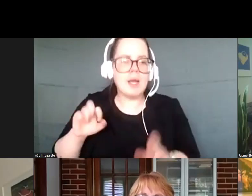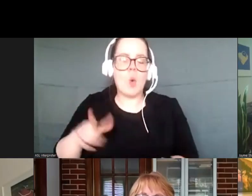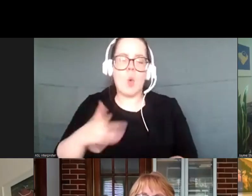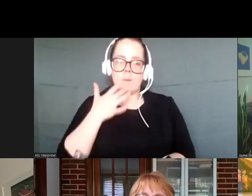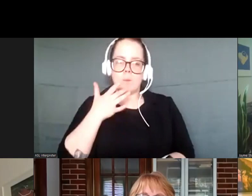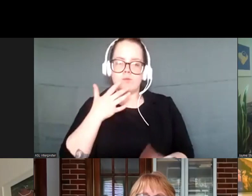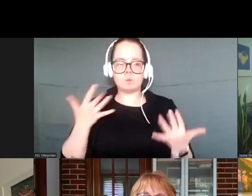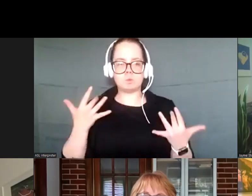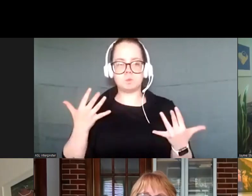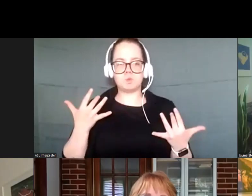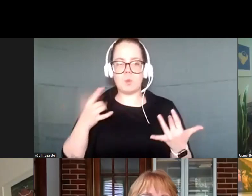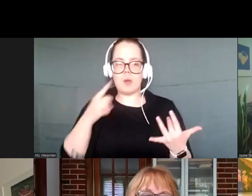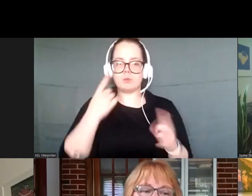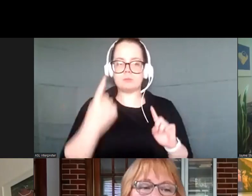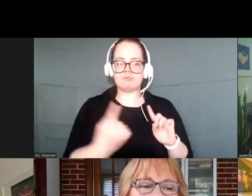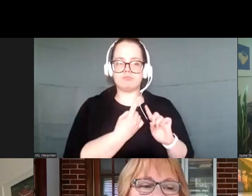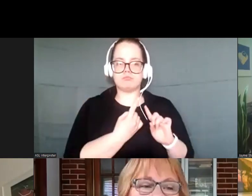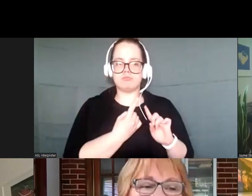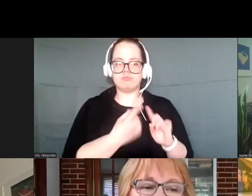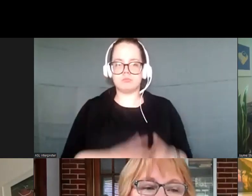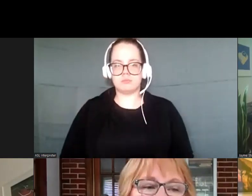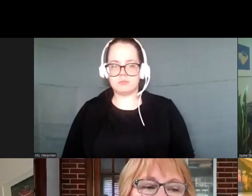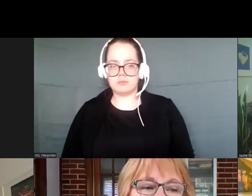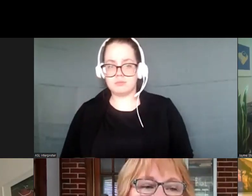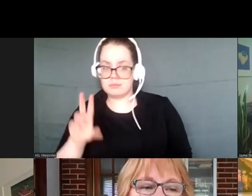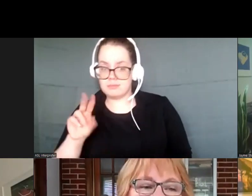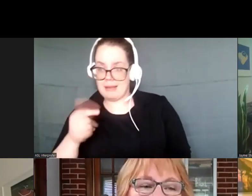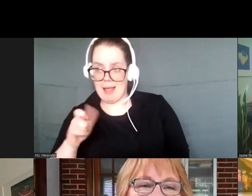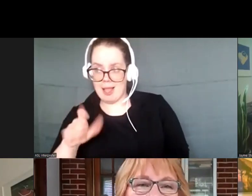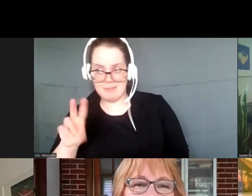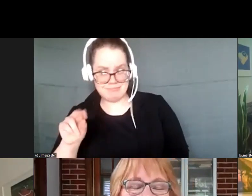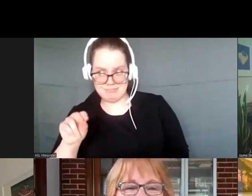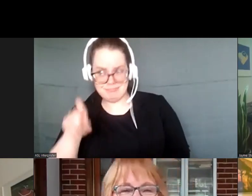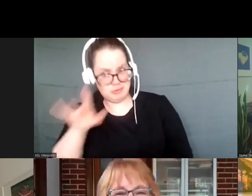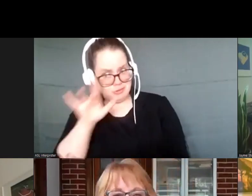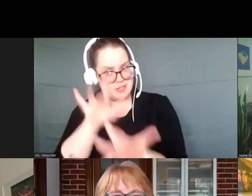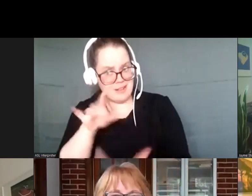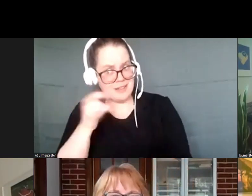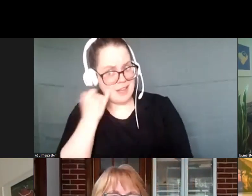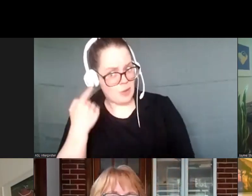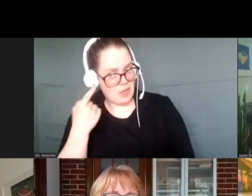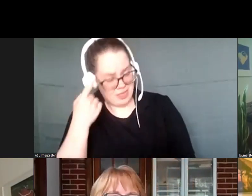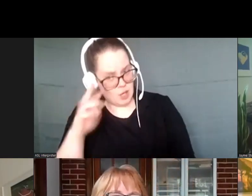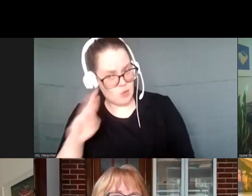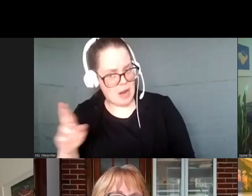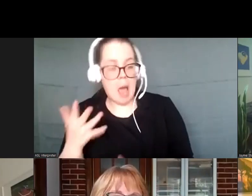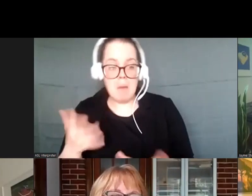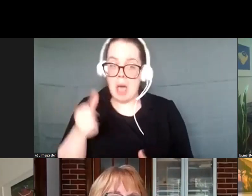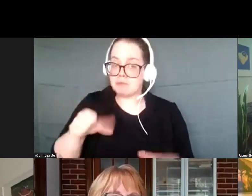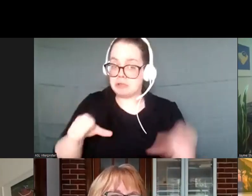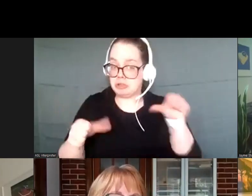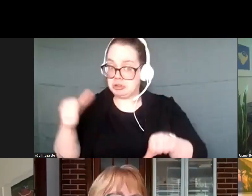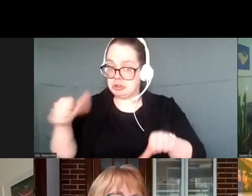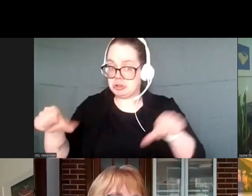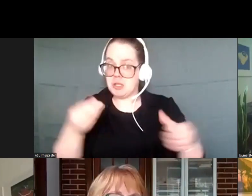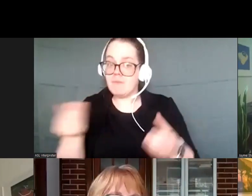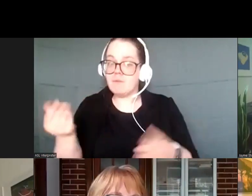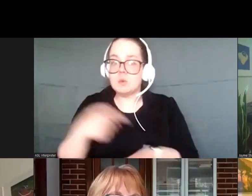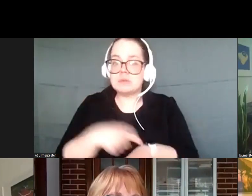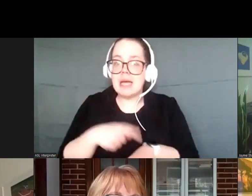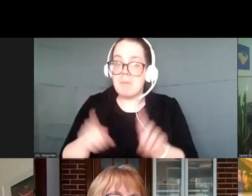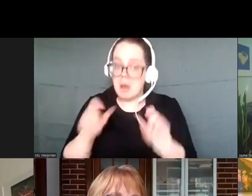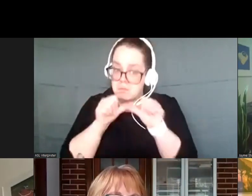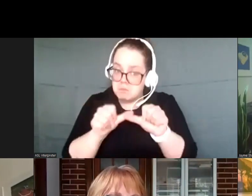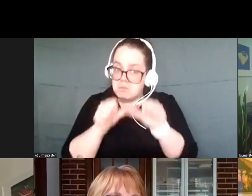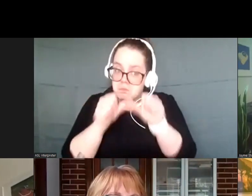approached? No, you better reach out when you think you're ready. You might get rejected a few times, but you keep